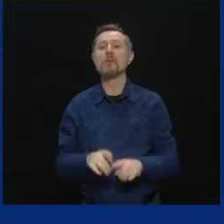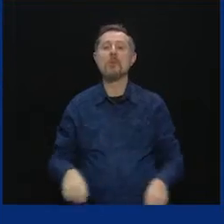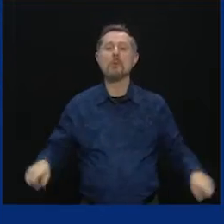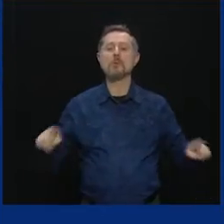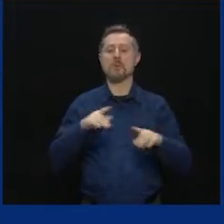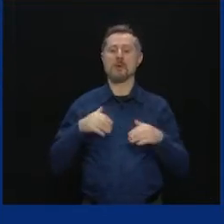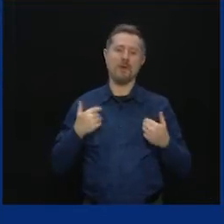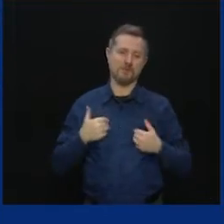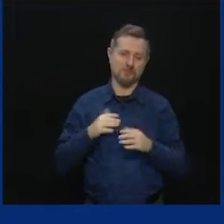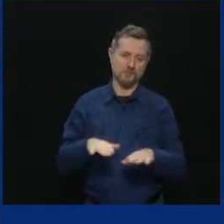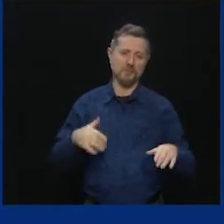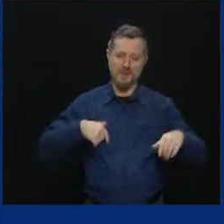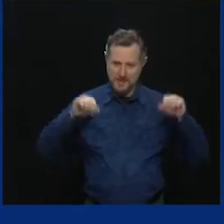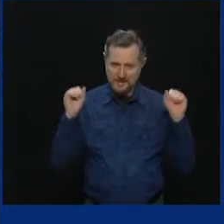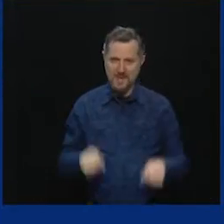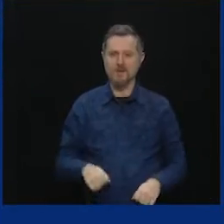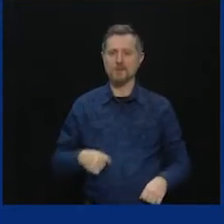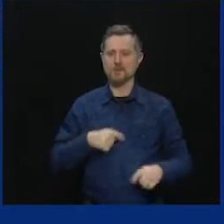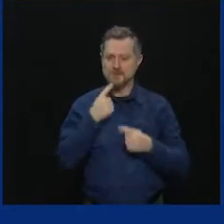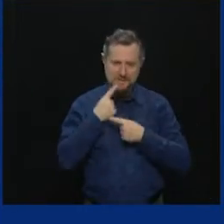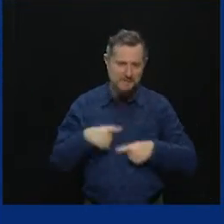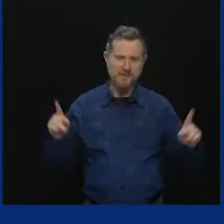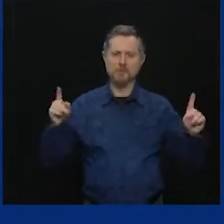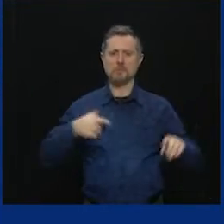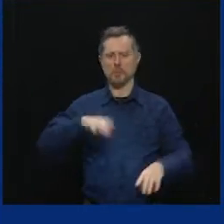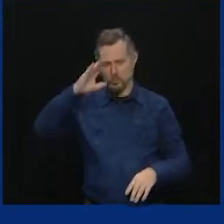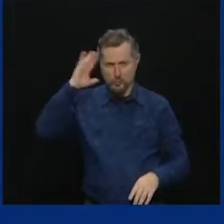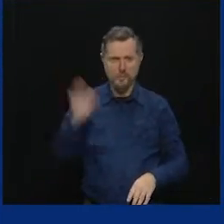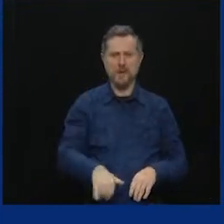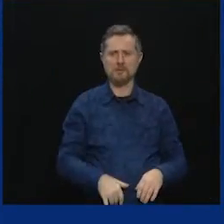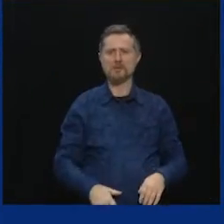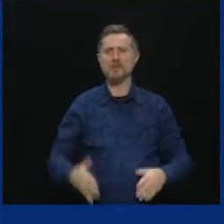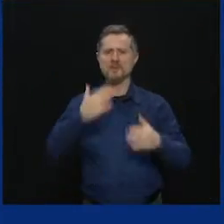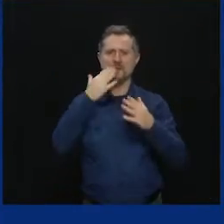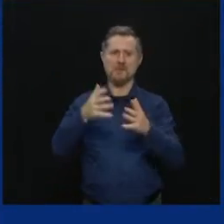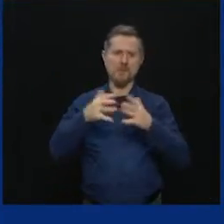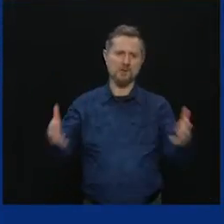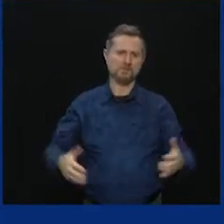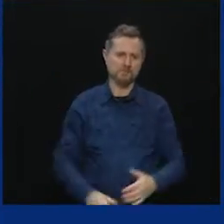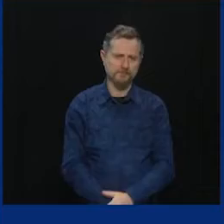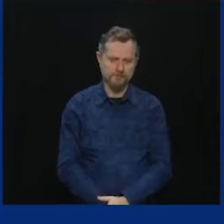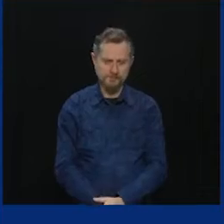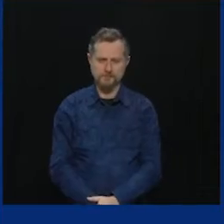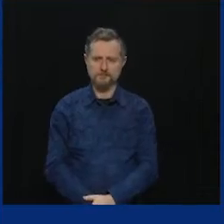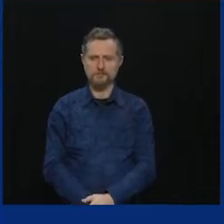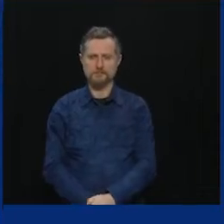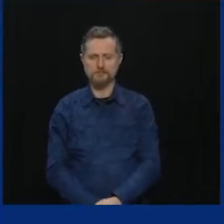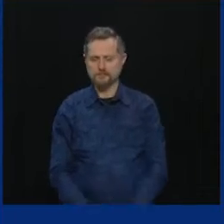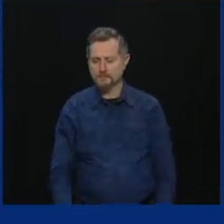We can get this done. We can get this done. I know we can. Thank you very much.